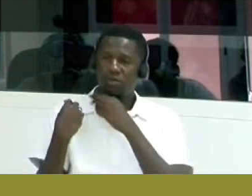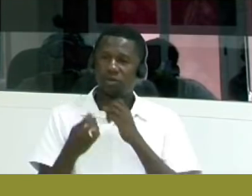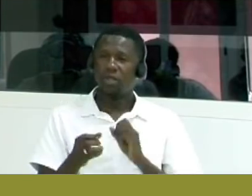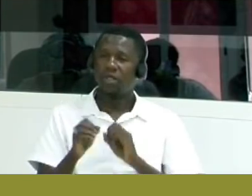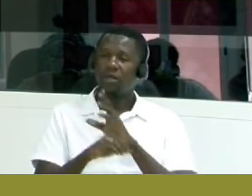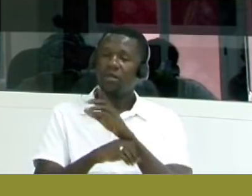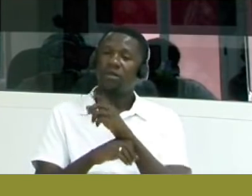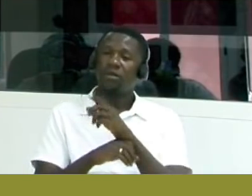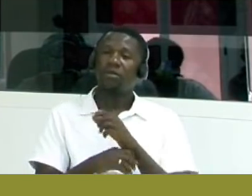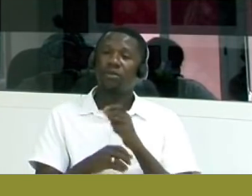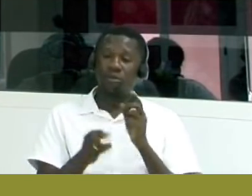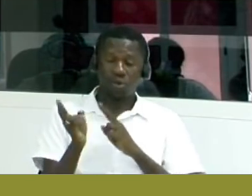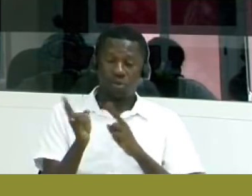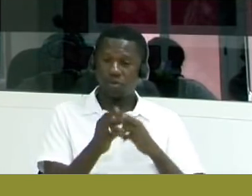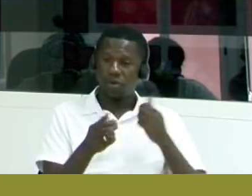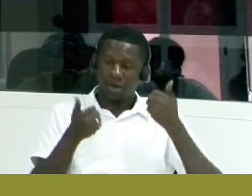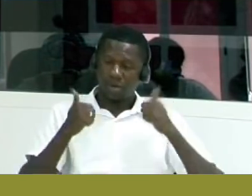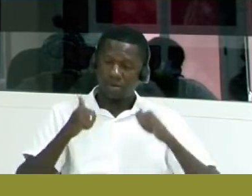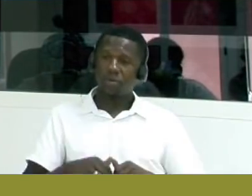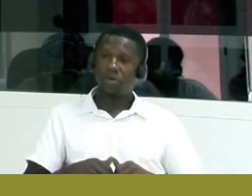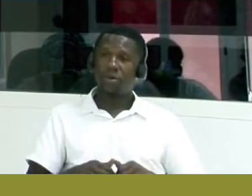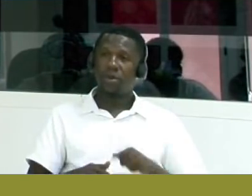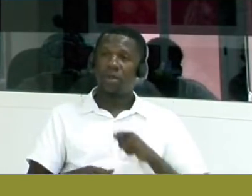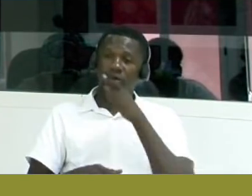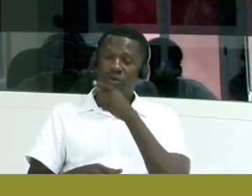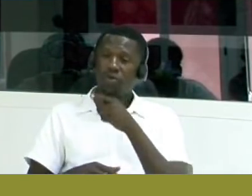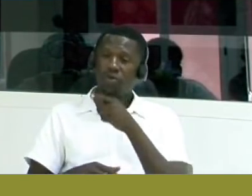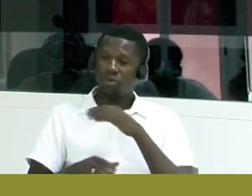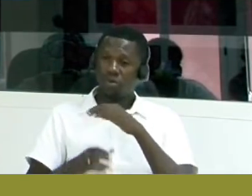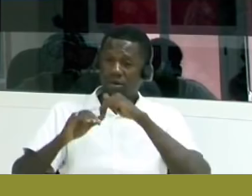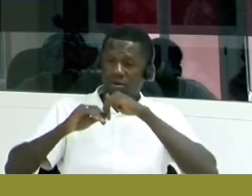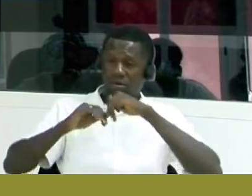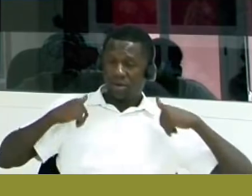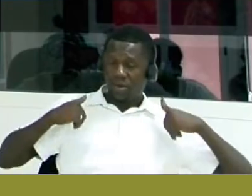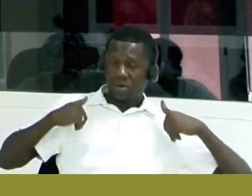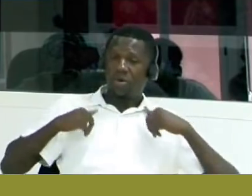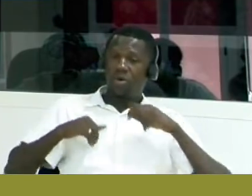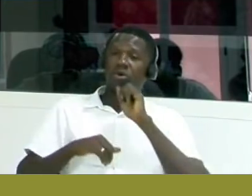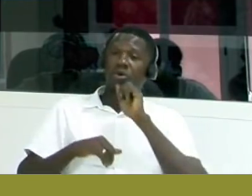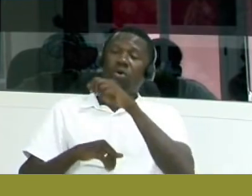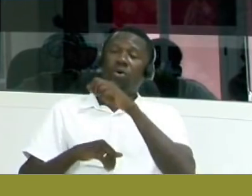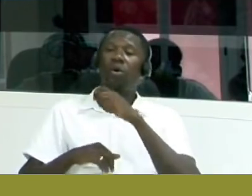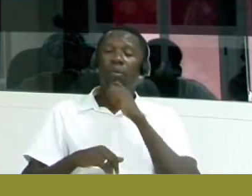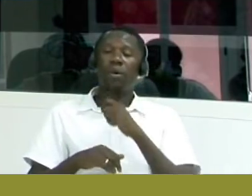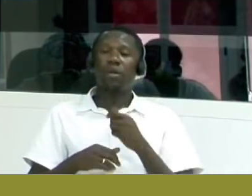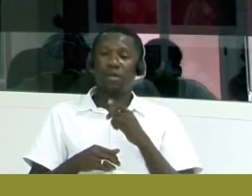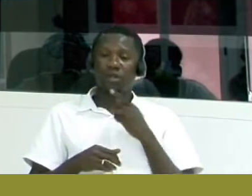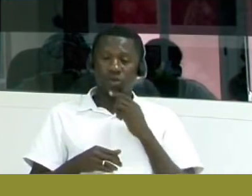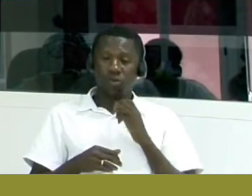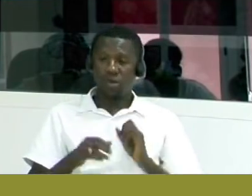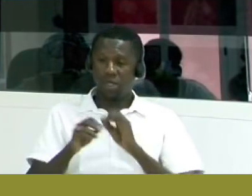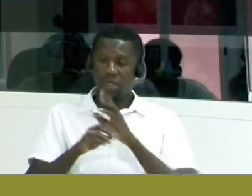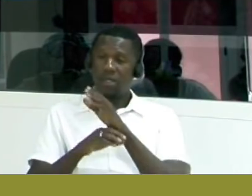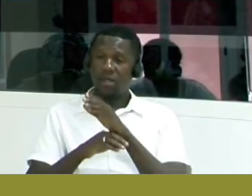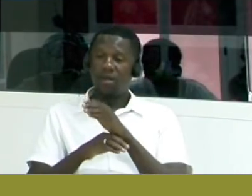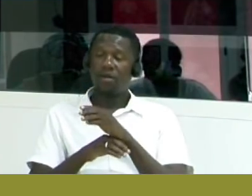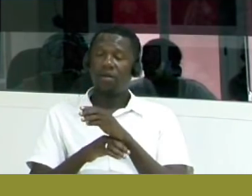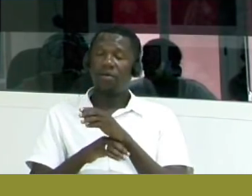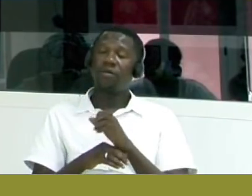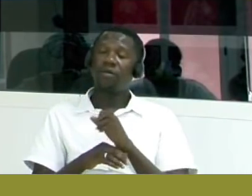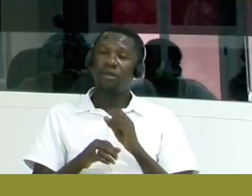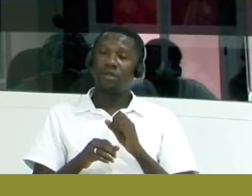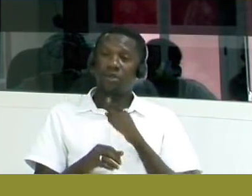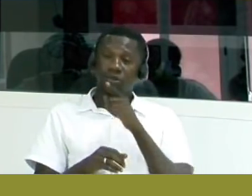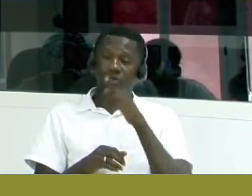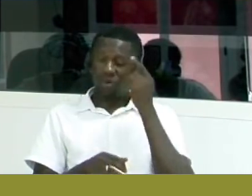place. Did you withdraw your men? Withdraw men from where? Did you give instructions? You